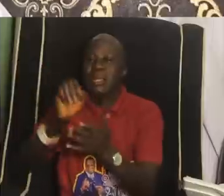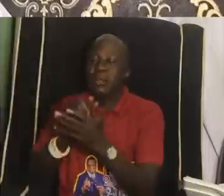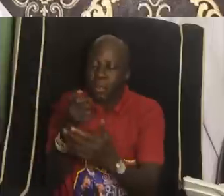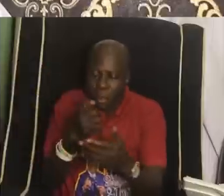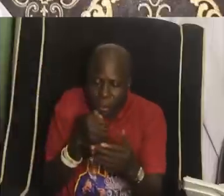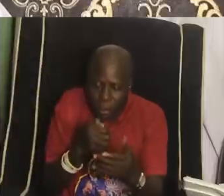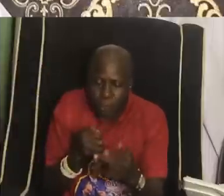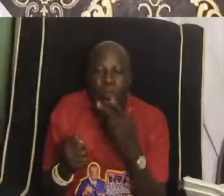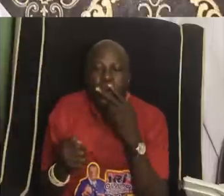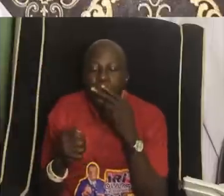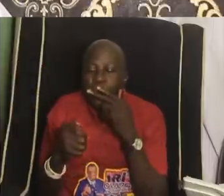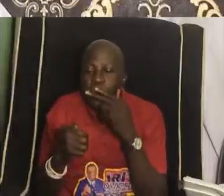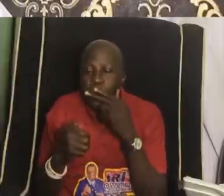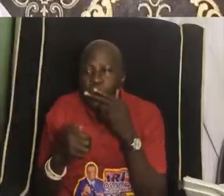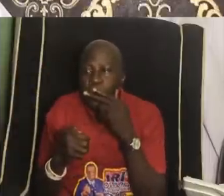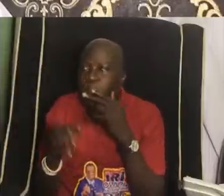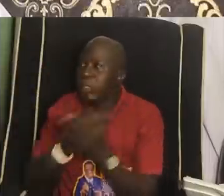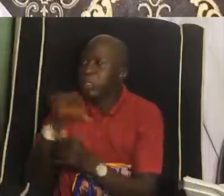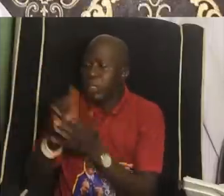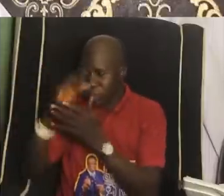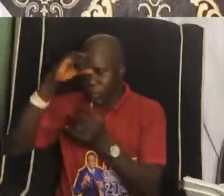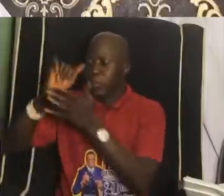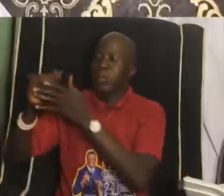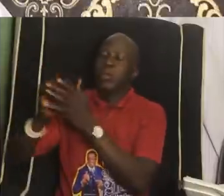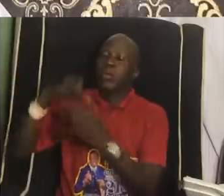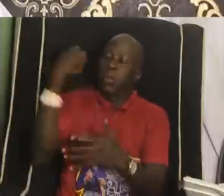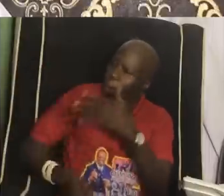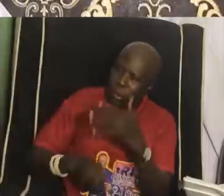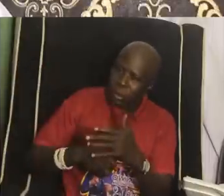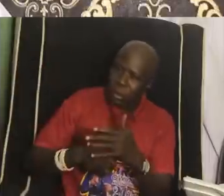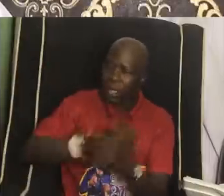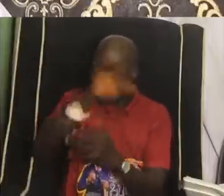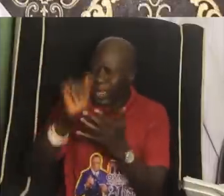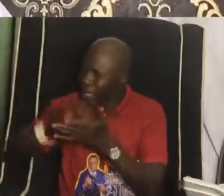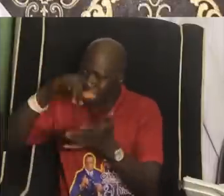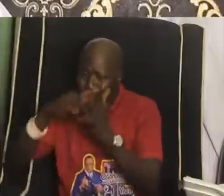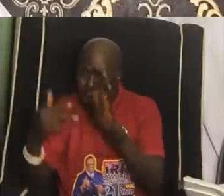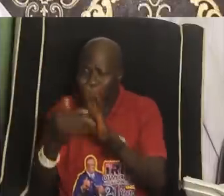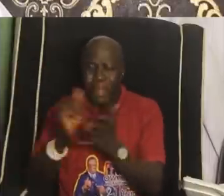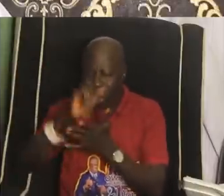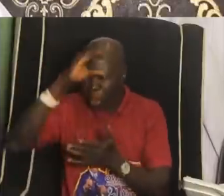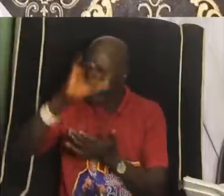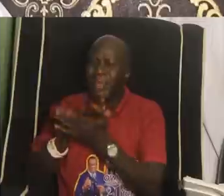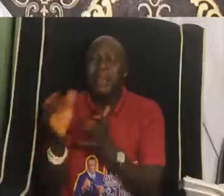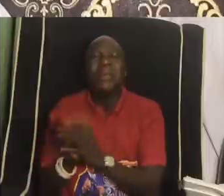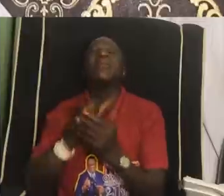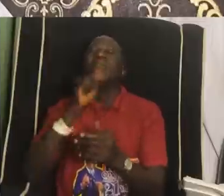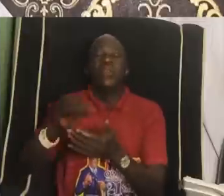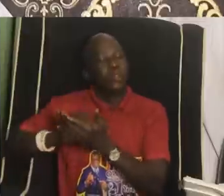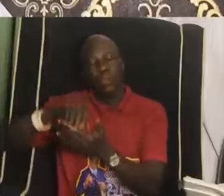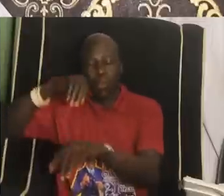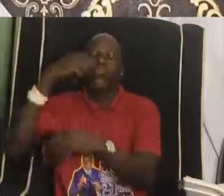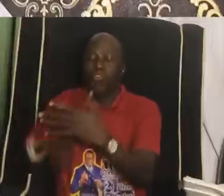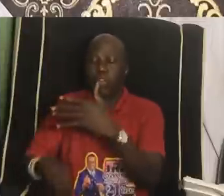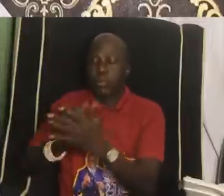lighter and cigarette. She now said that the lighter will be costly. Meanwhile, her husband said it's not expensive, that it can't